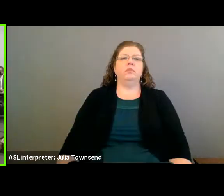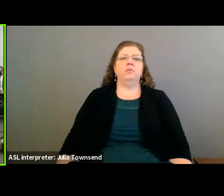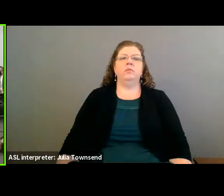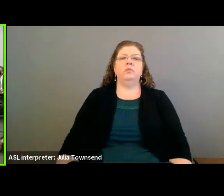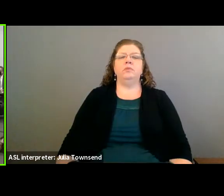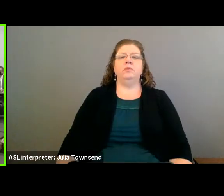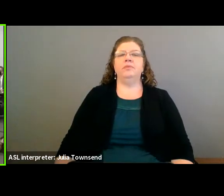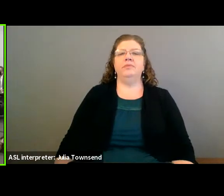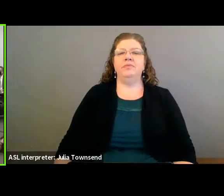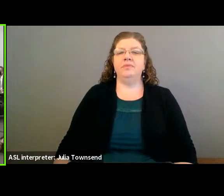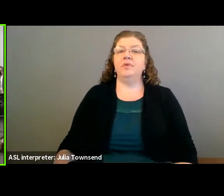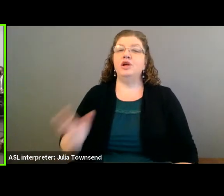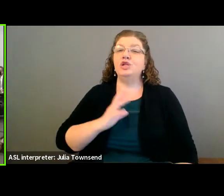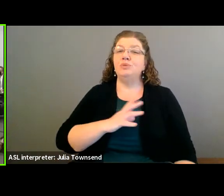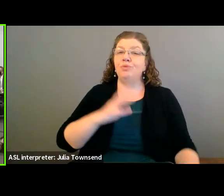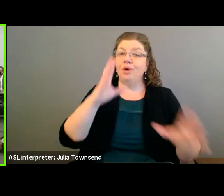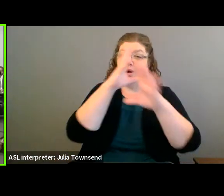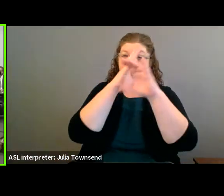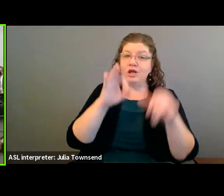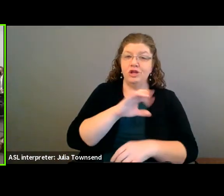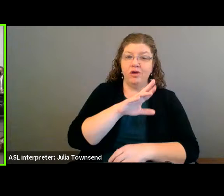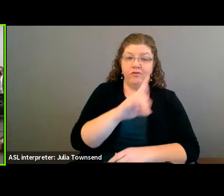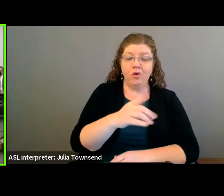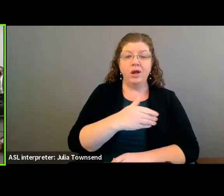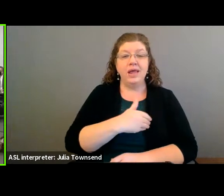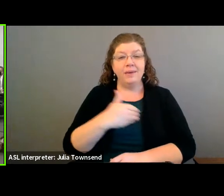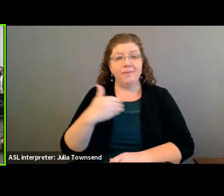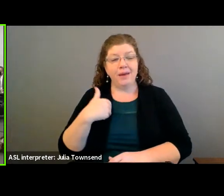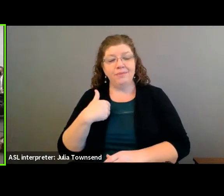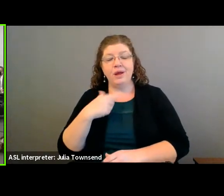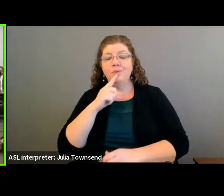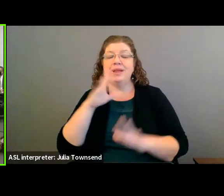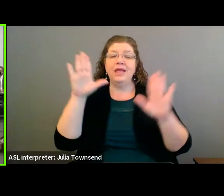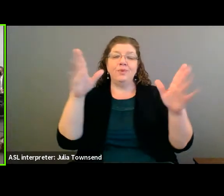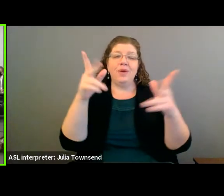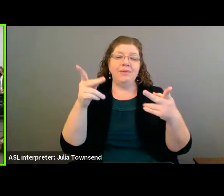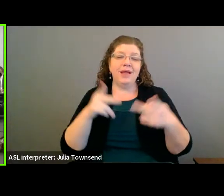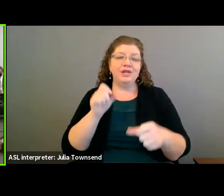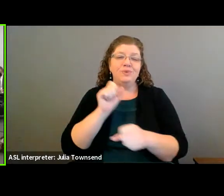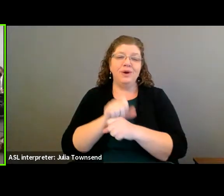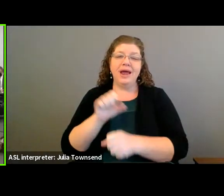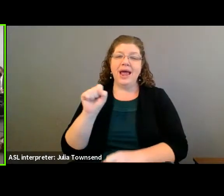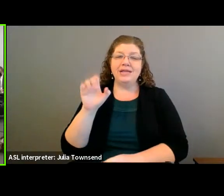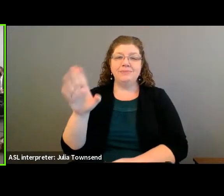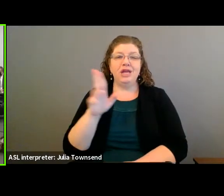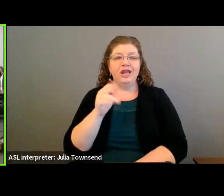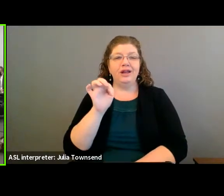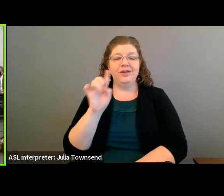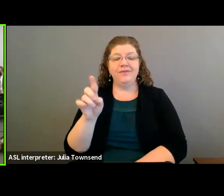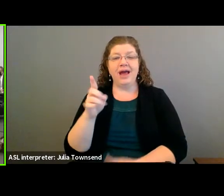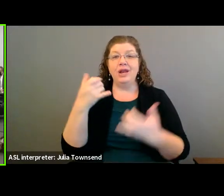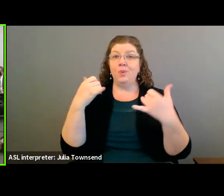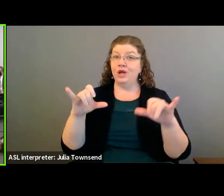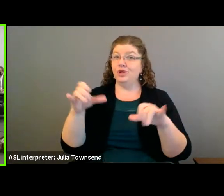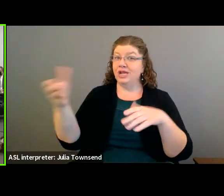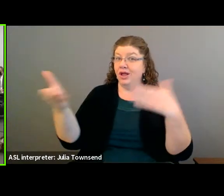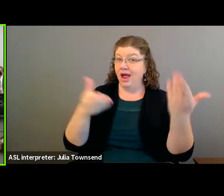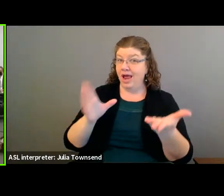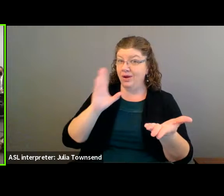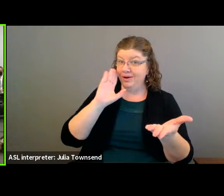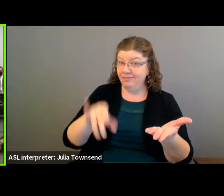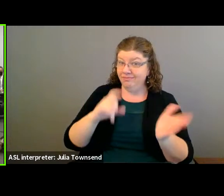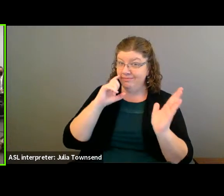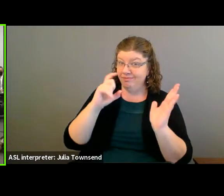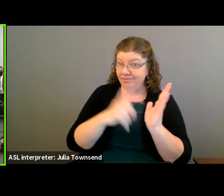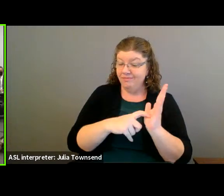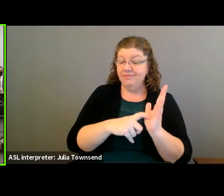So Board President Ford and board members, it is indeed a great place to work at SBUnified. As you can see, we are still hiring. And I want to end by letting